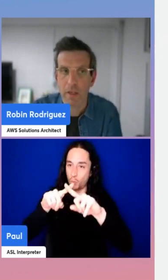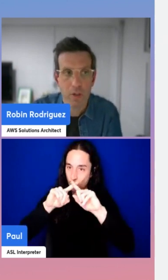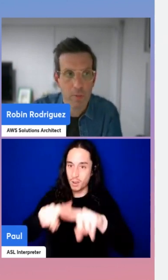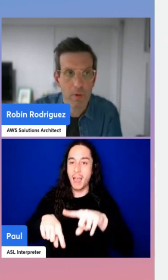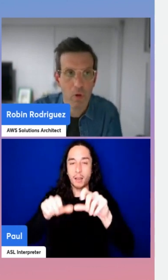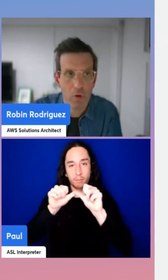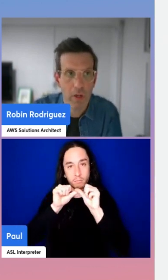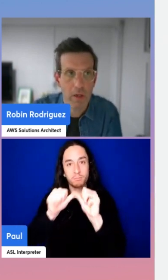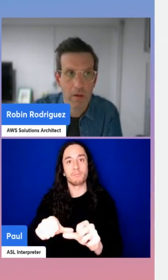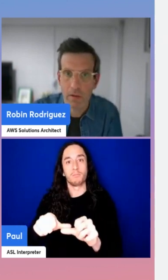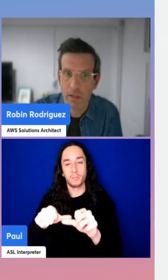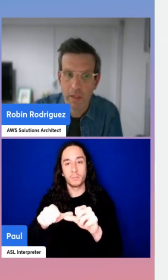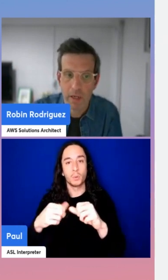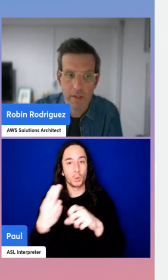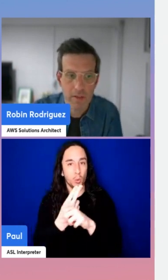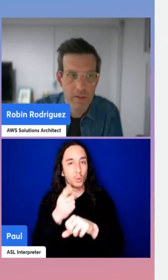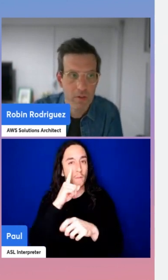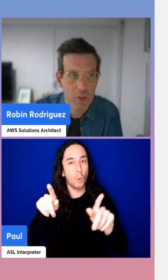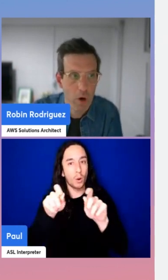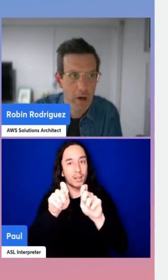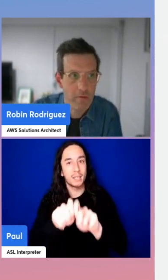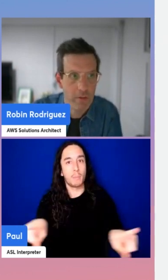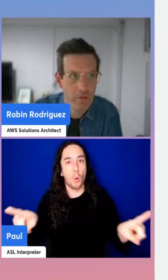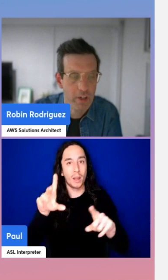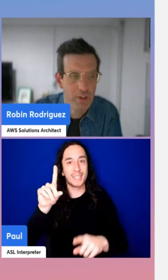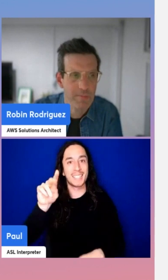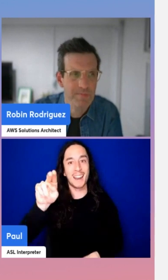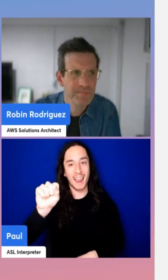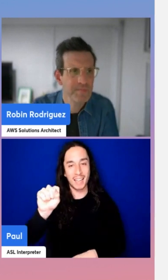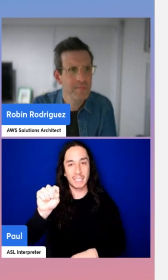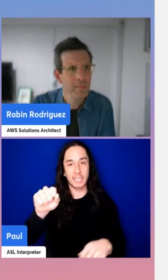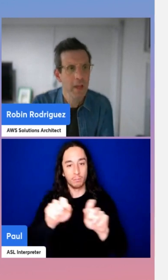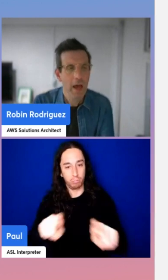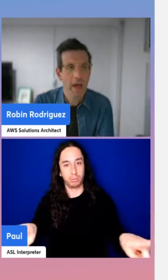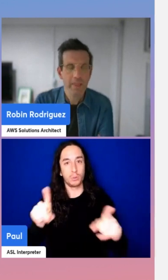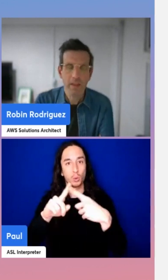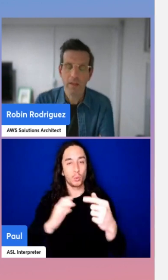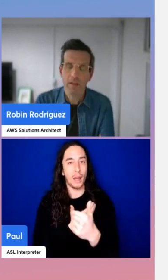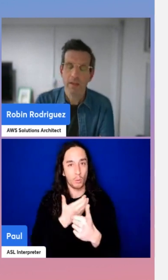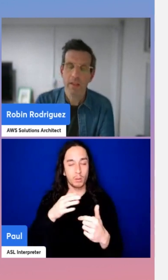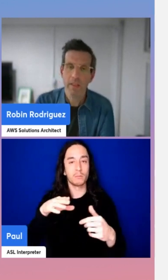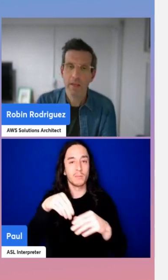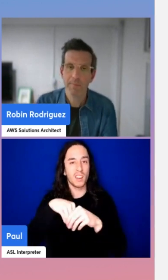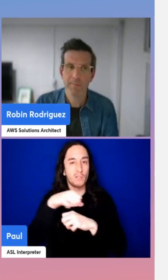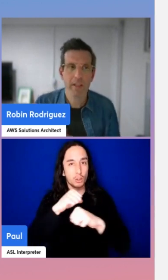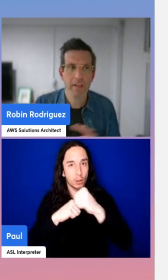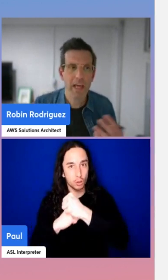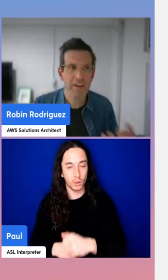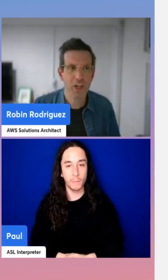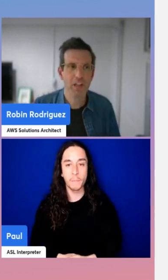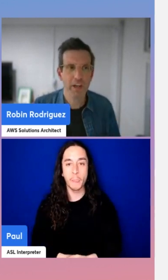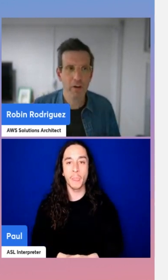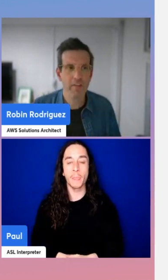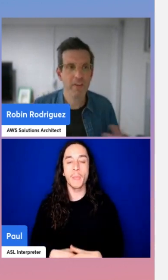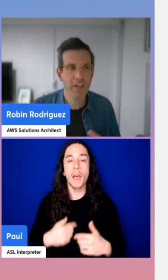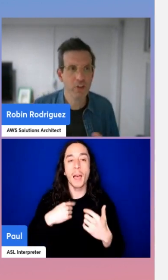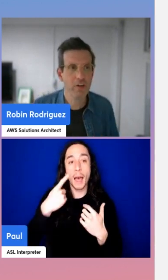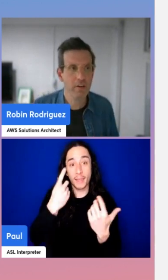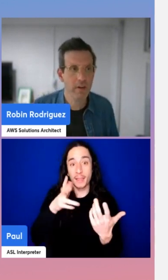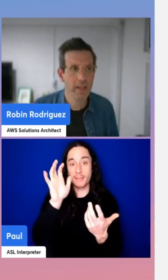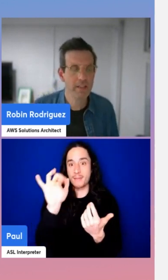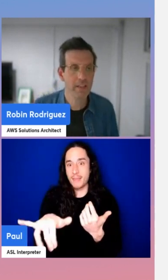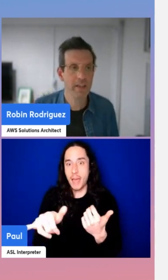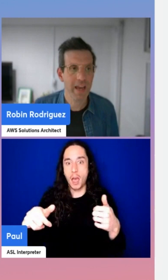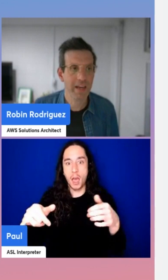consistently deploy DNS to our infrastructure. I think that declarative